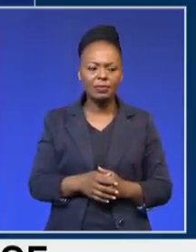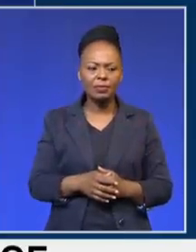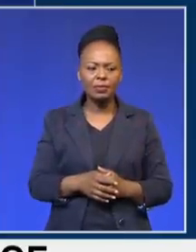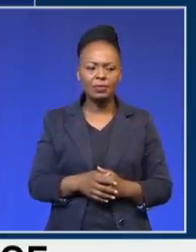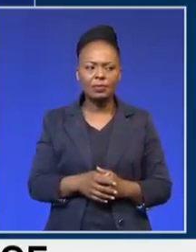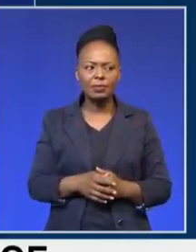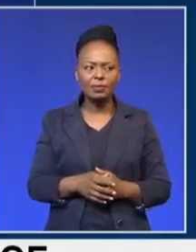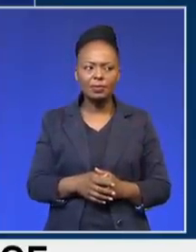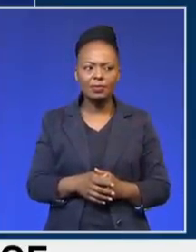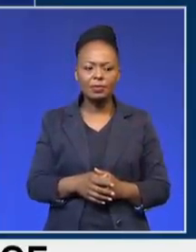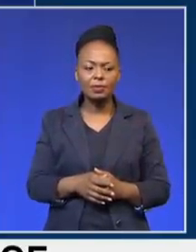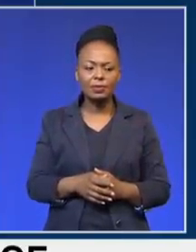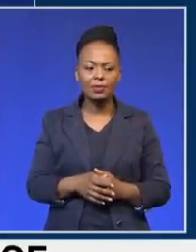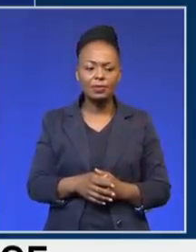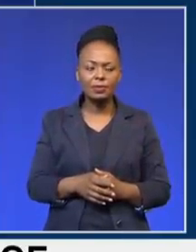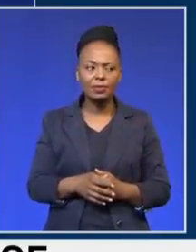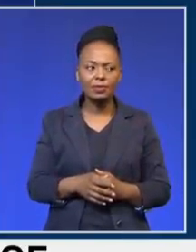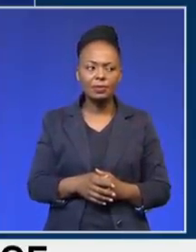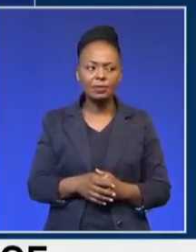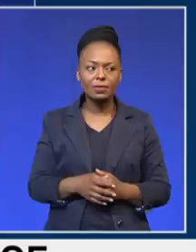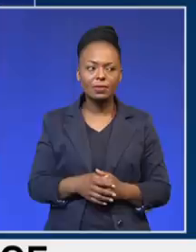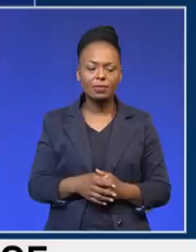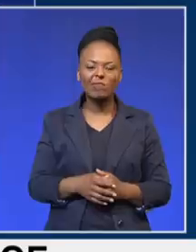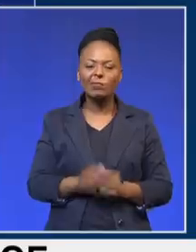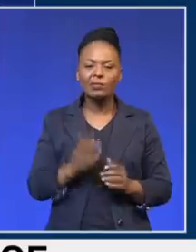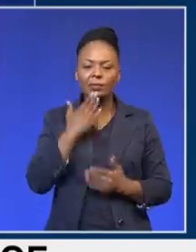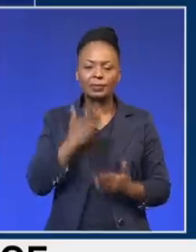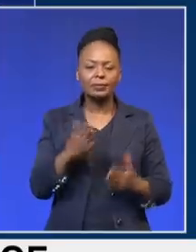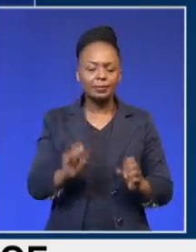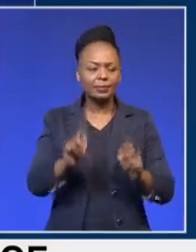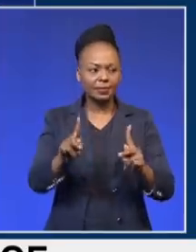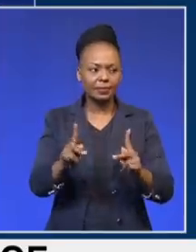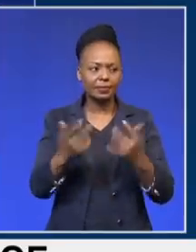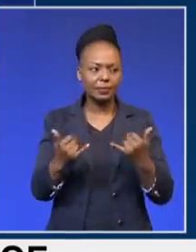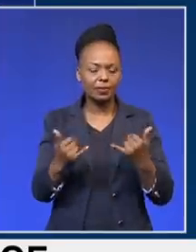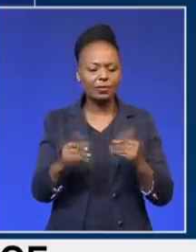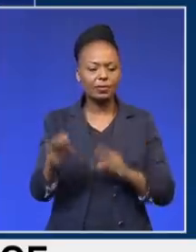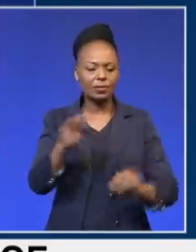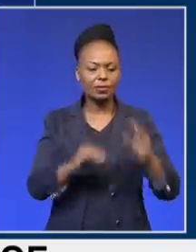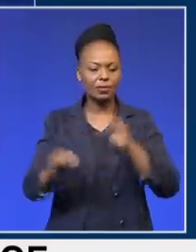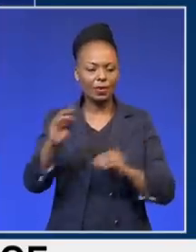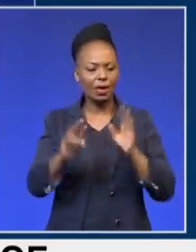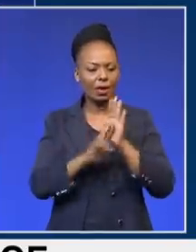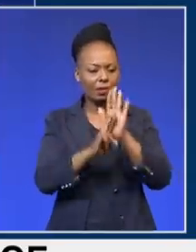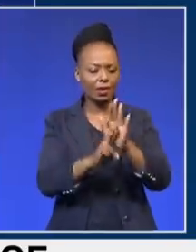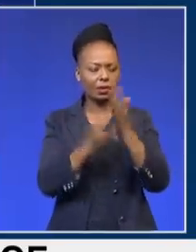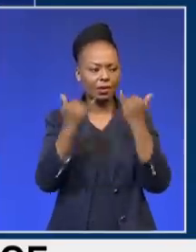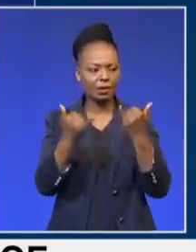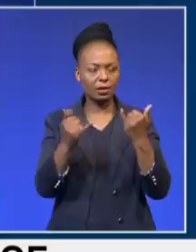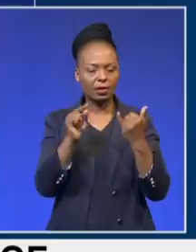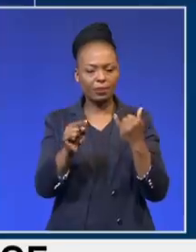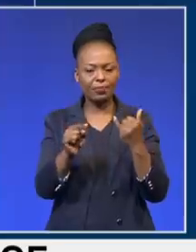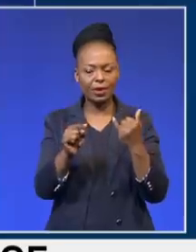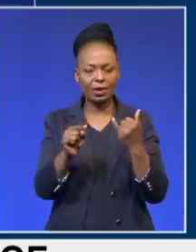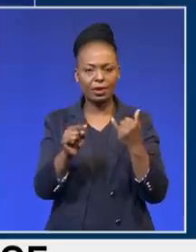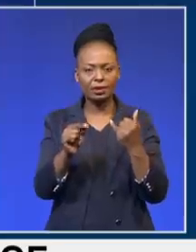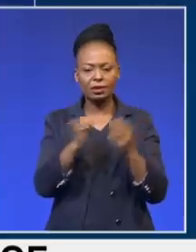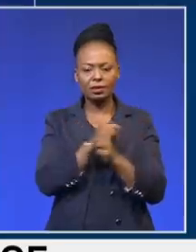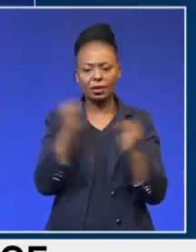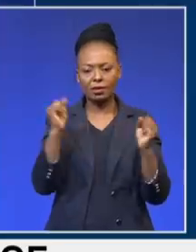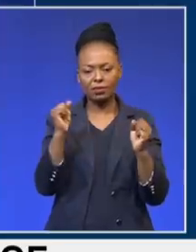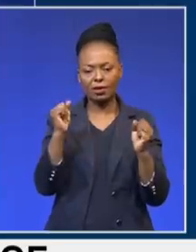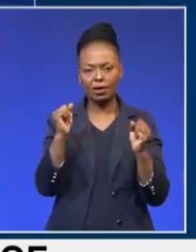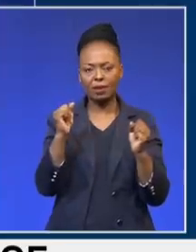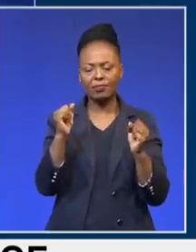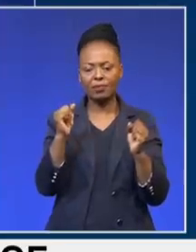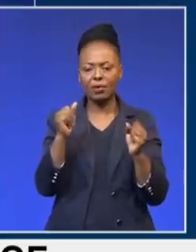wanted to just jump in there, Minister. Thank you for that opportunity, because you're talking about the ambassador not having followed the correct channels. And the allegations here is that the